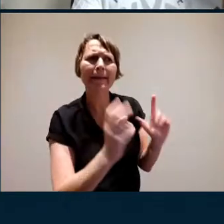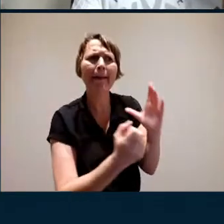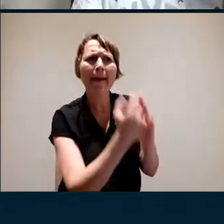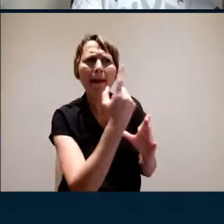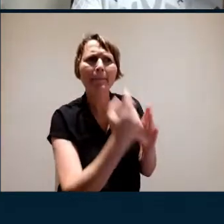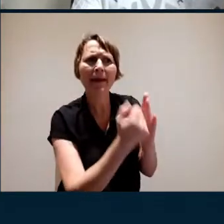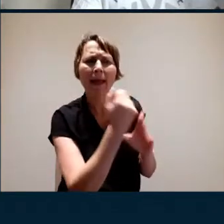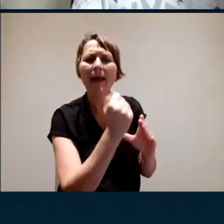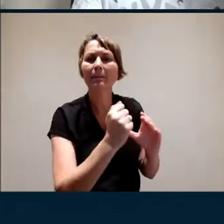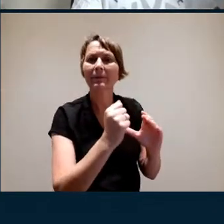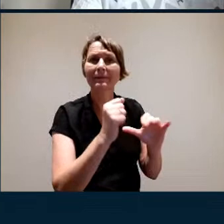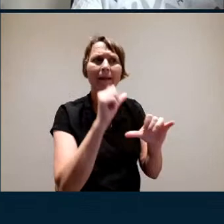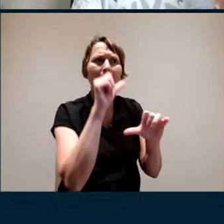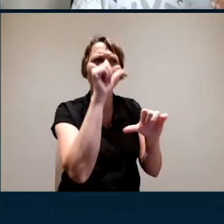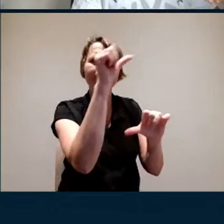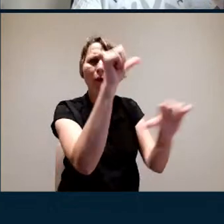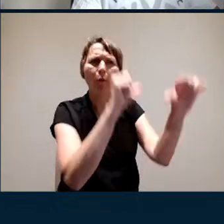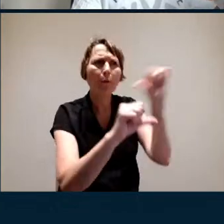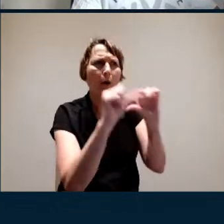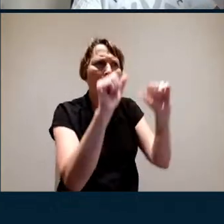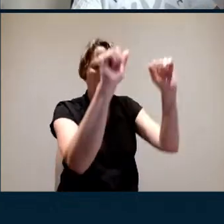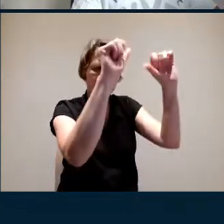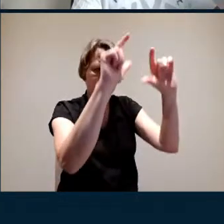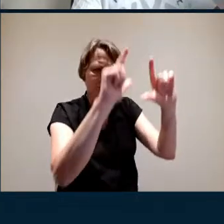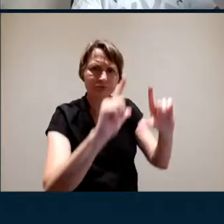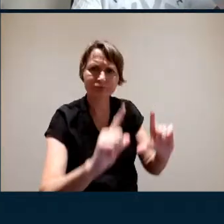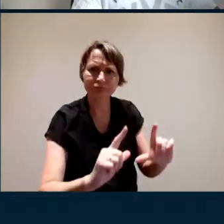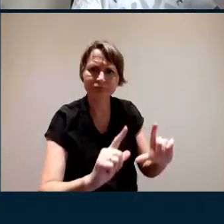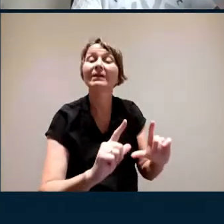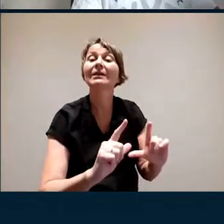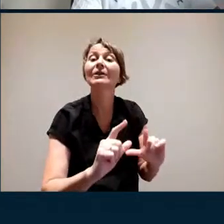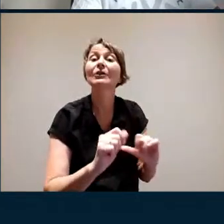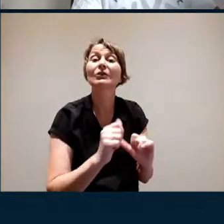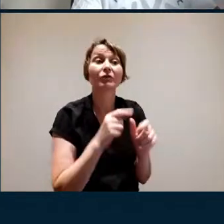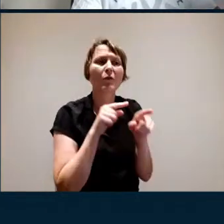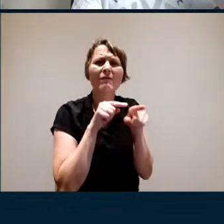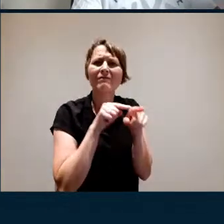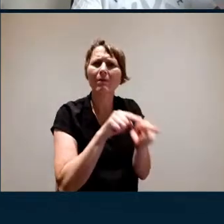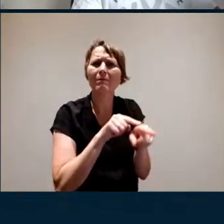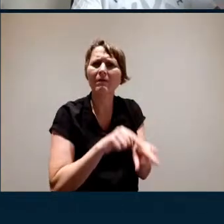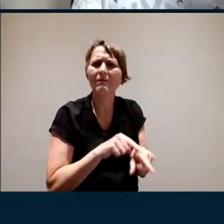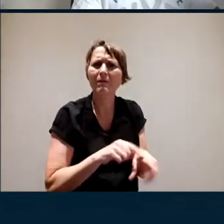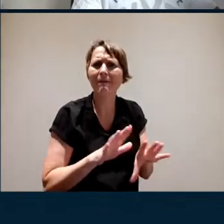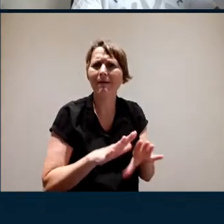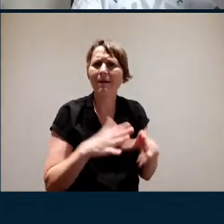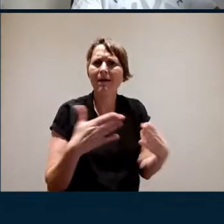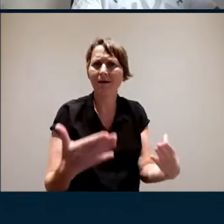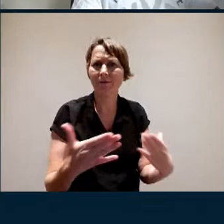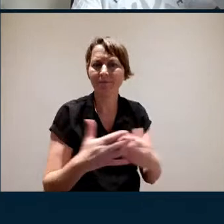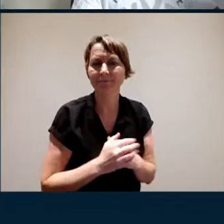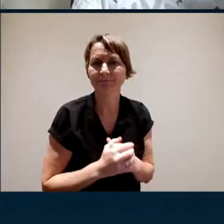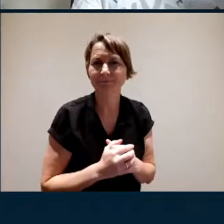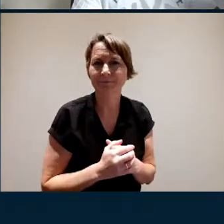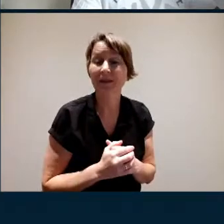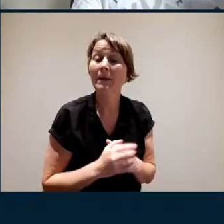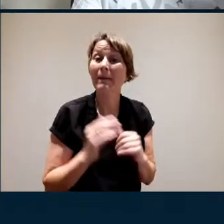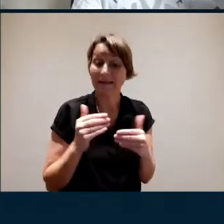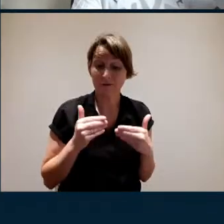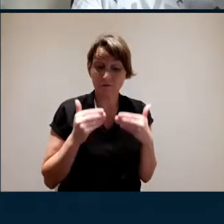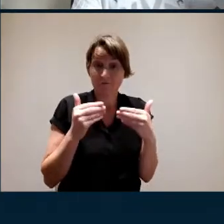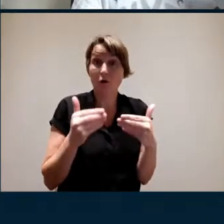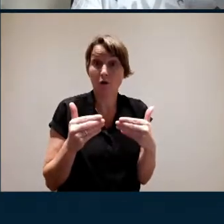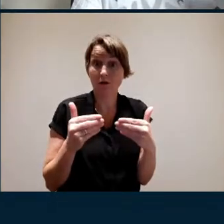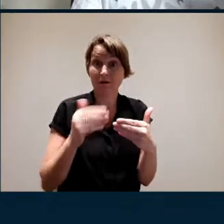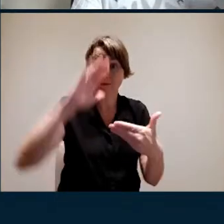something else. So all that complexity is handled in the backend. But what we see in the front end, so the task.json